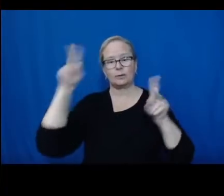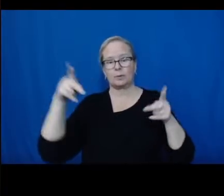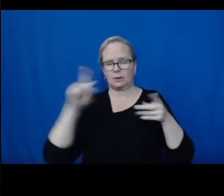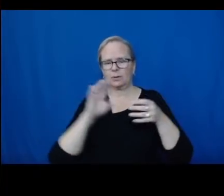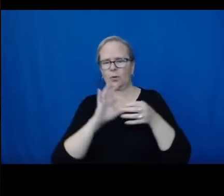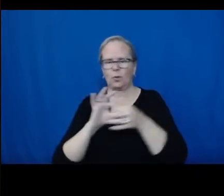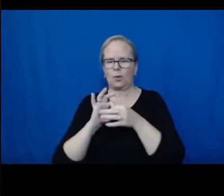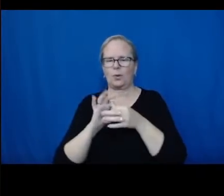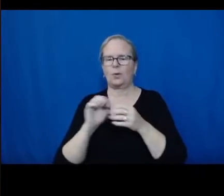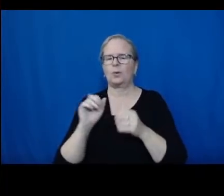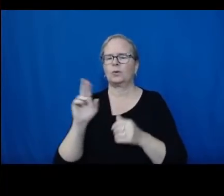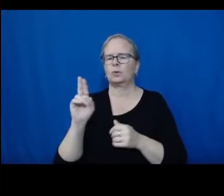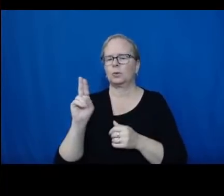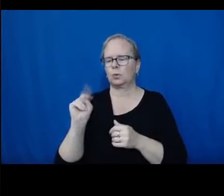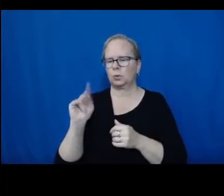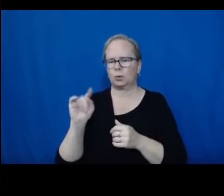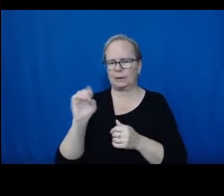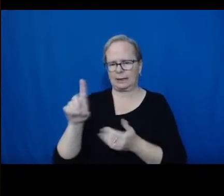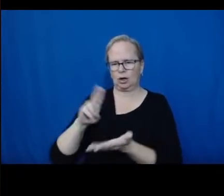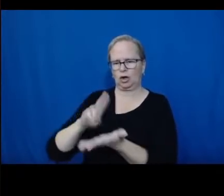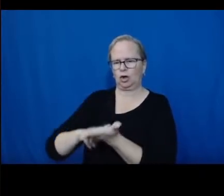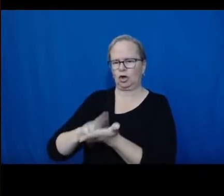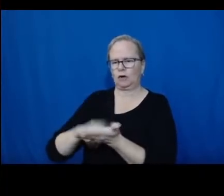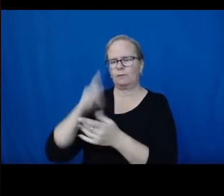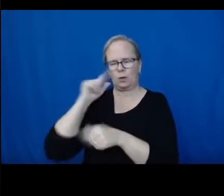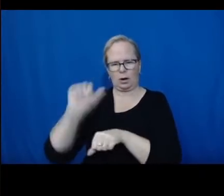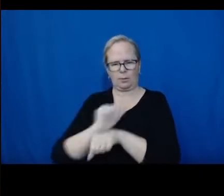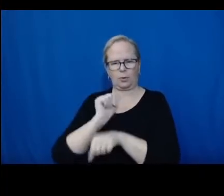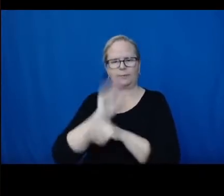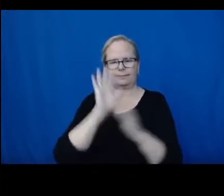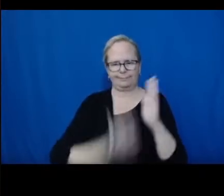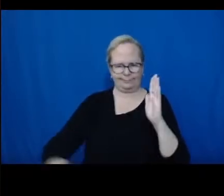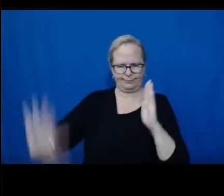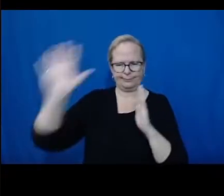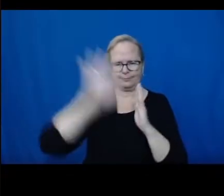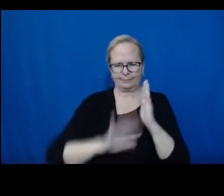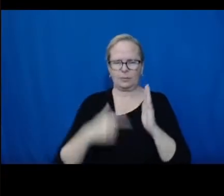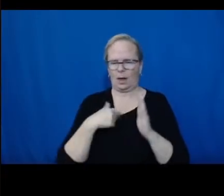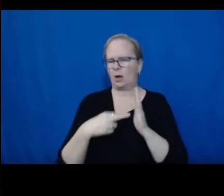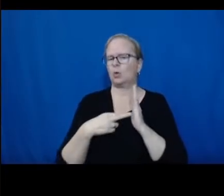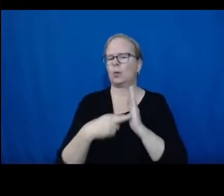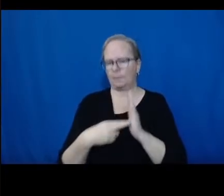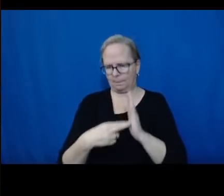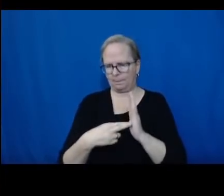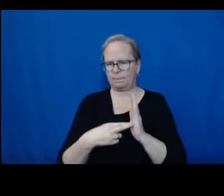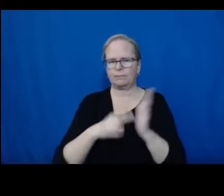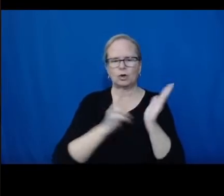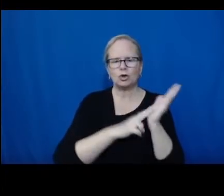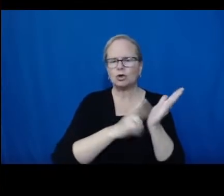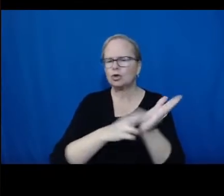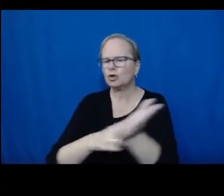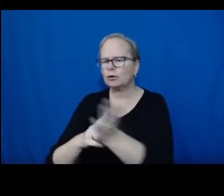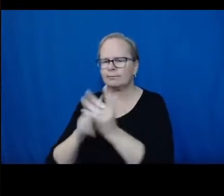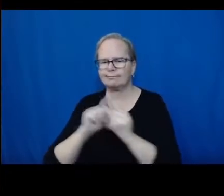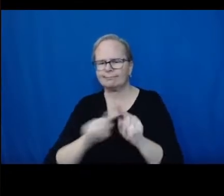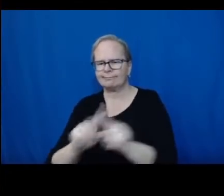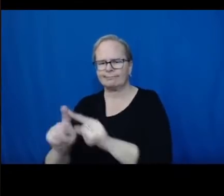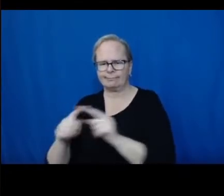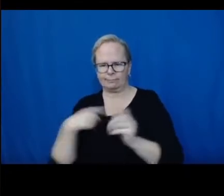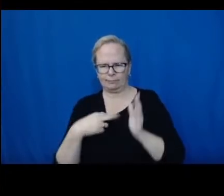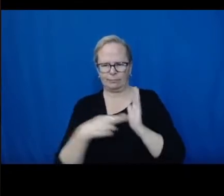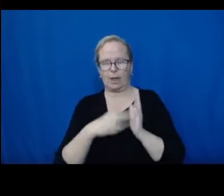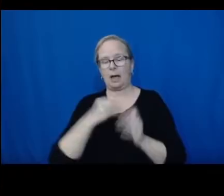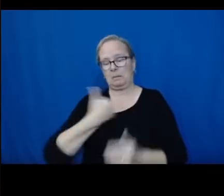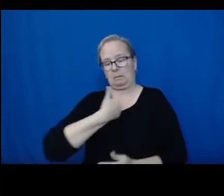over 30,000 registered nurses and RPNs from across the province, many of who are rural. Of course, course, I'm also a mom